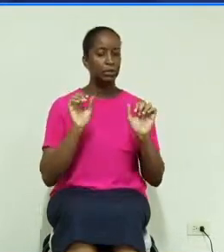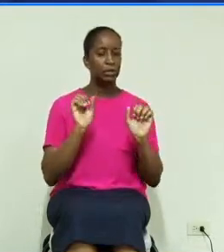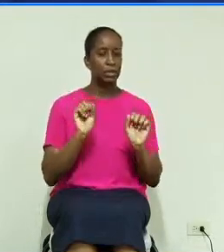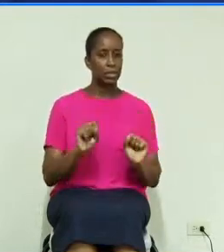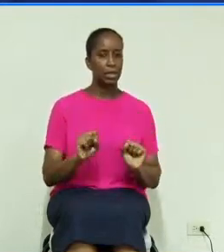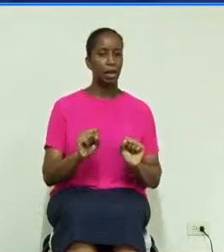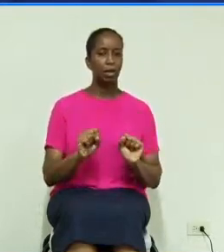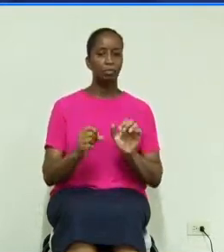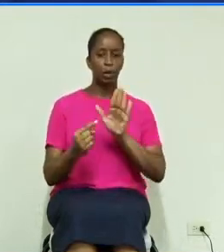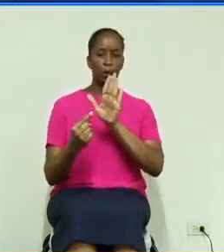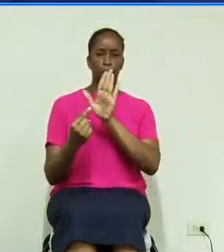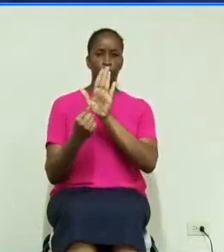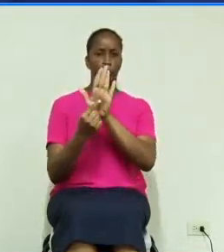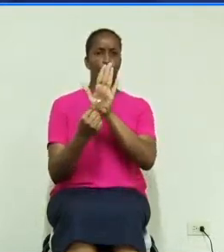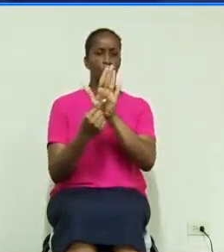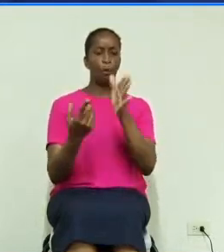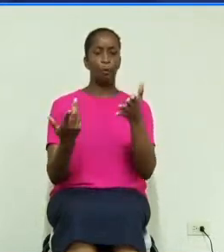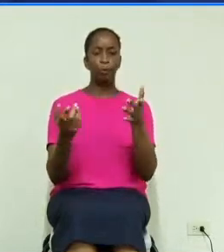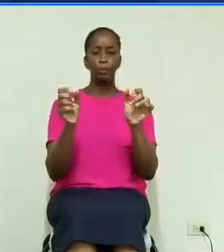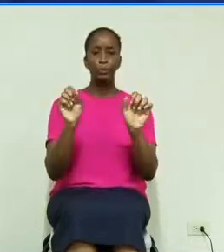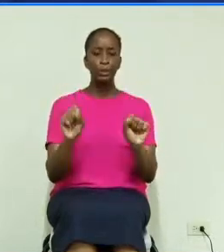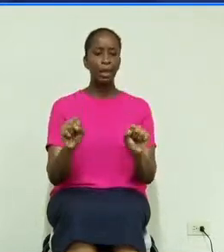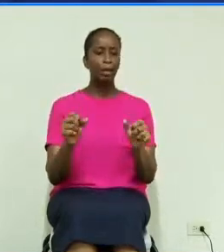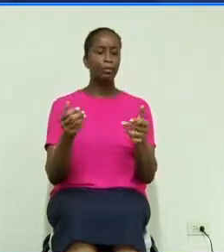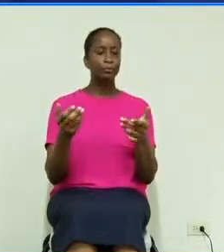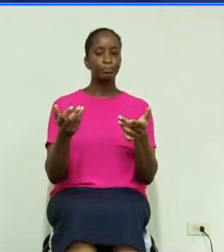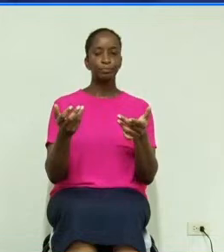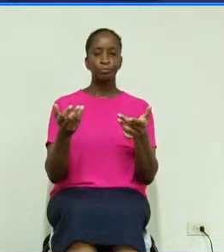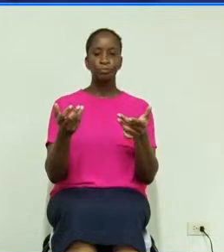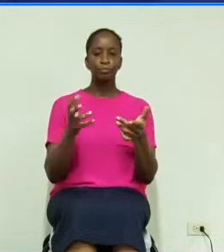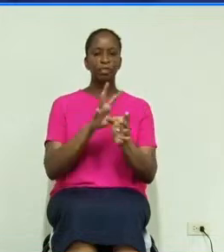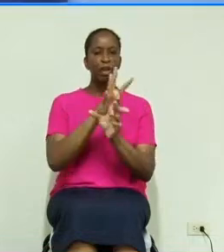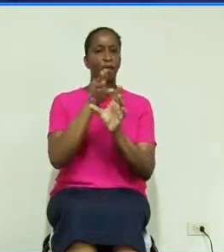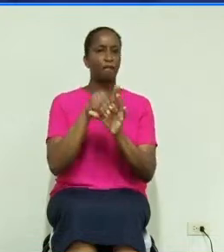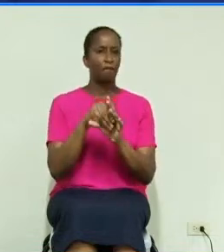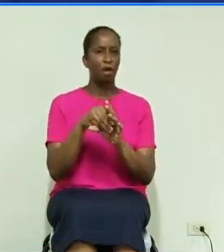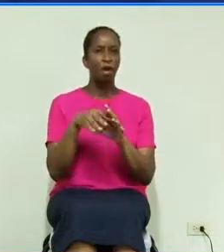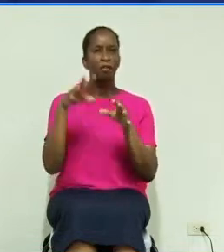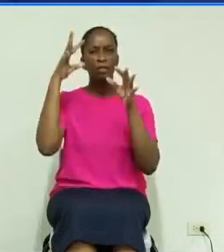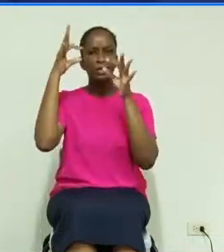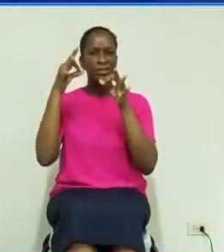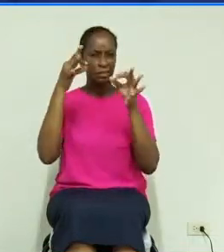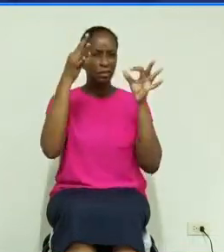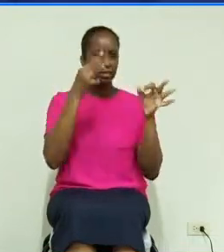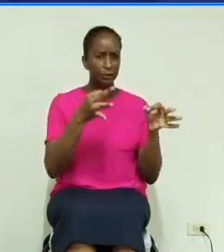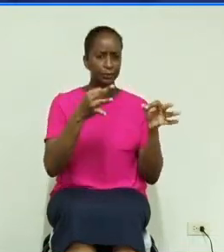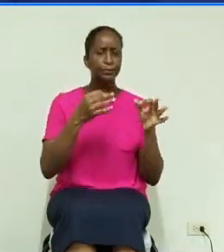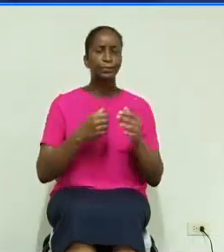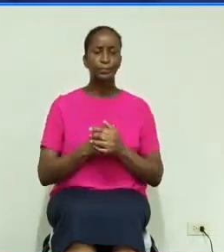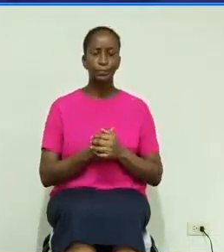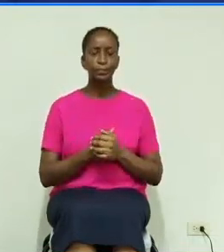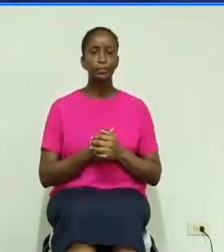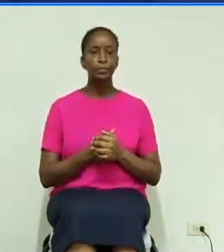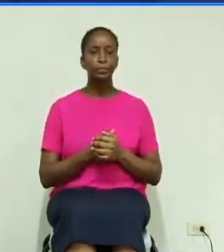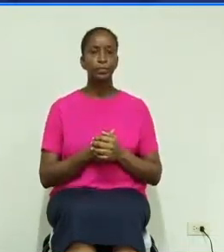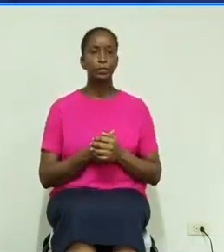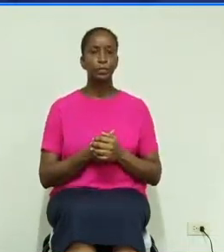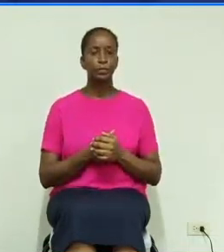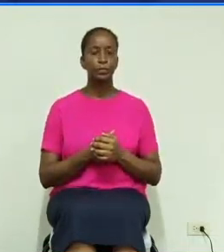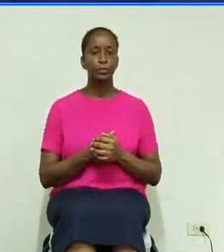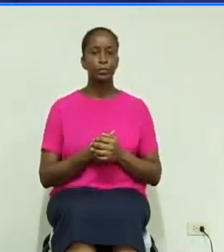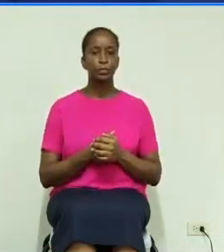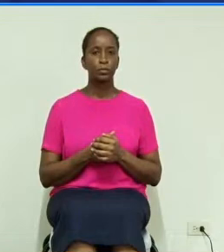different senates constituted in terms of how they structure their representation based on